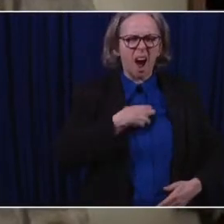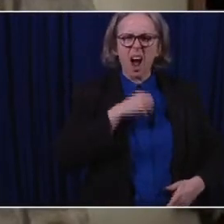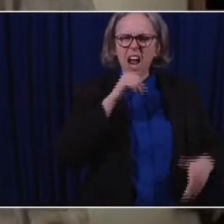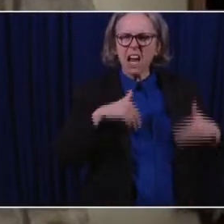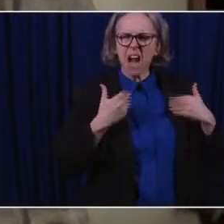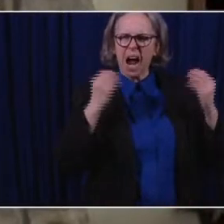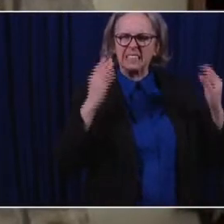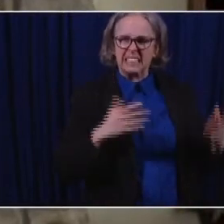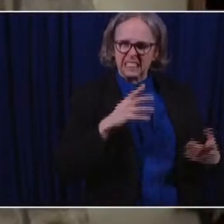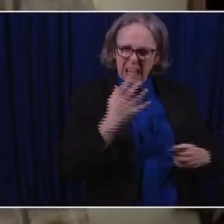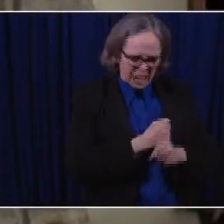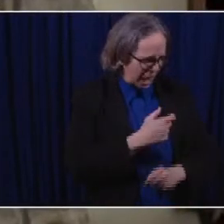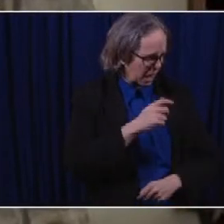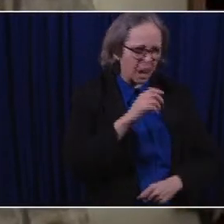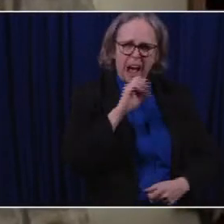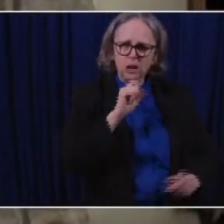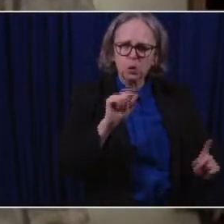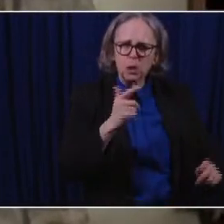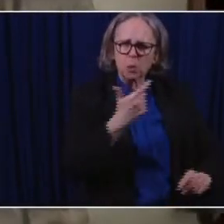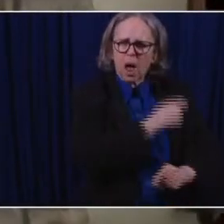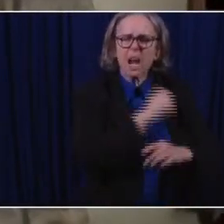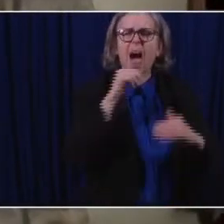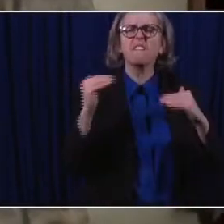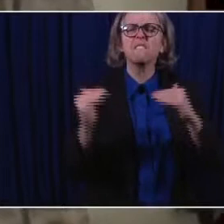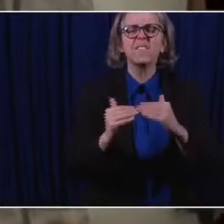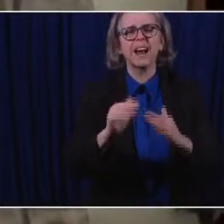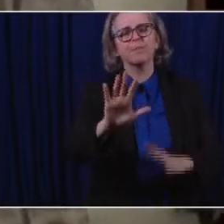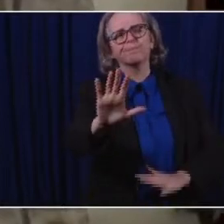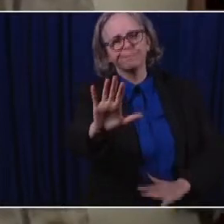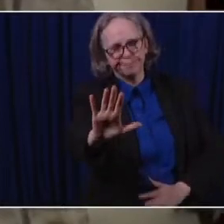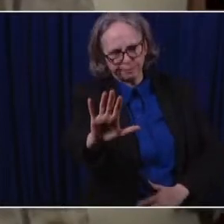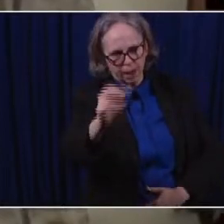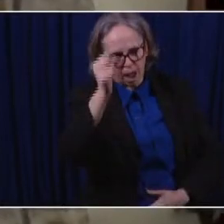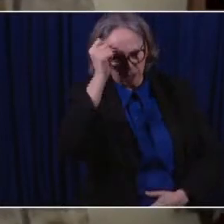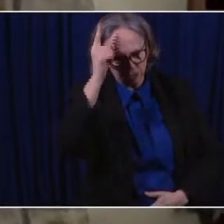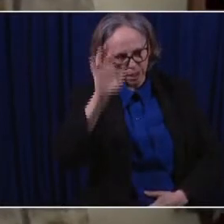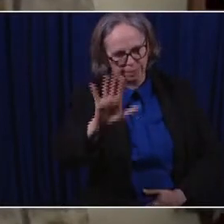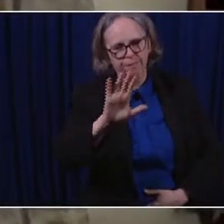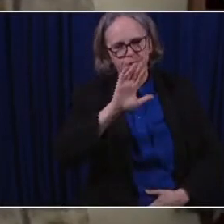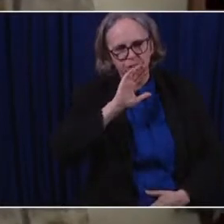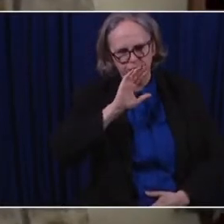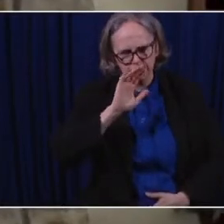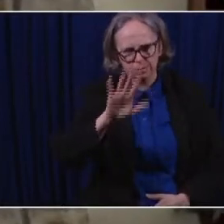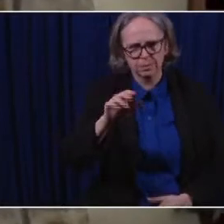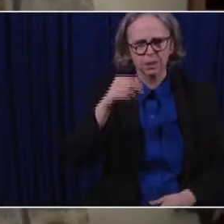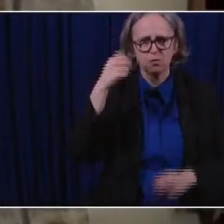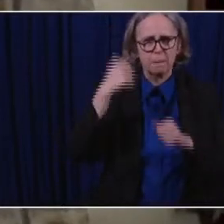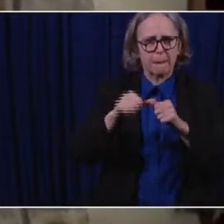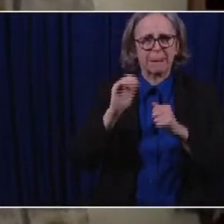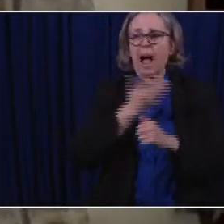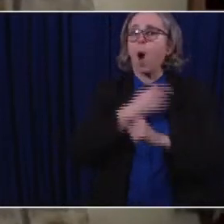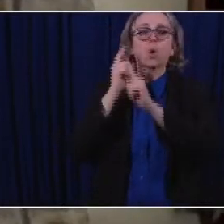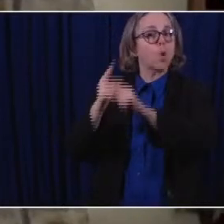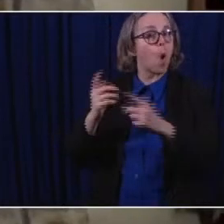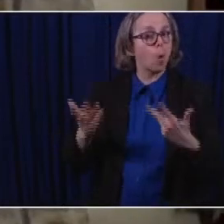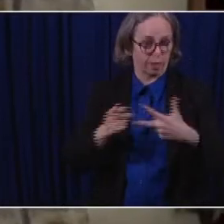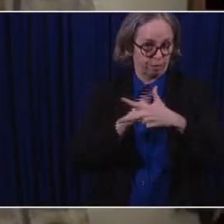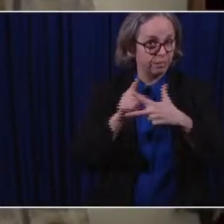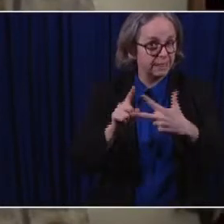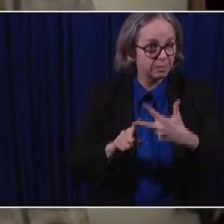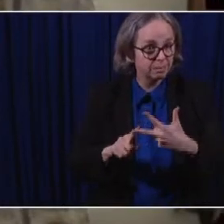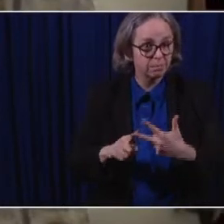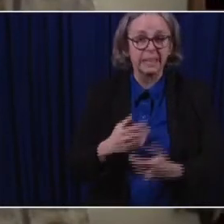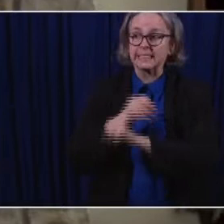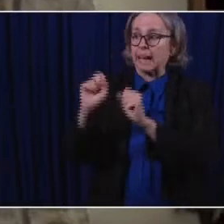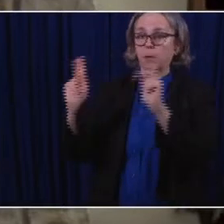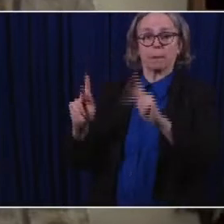a decision that our most important thing was protecting lives. But we also made the decision that during the month of